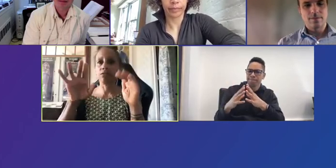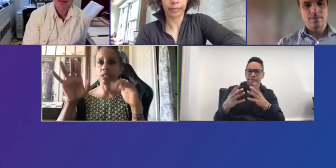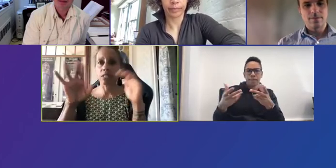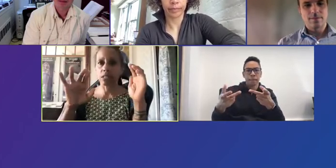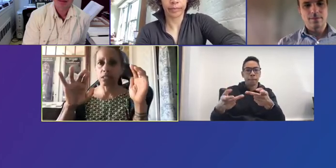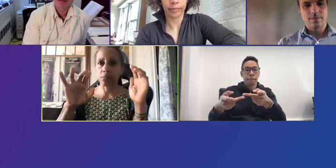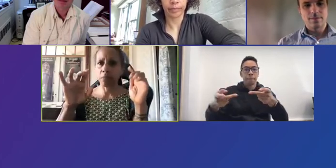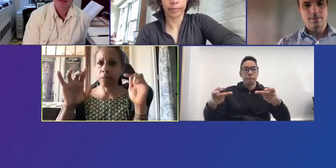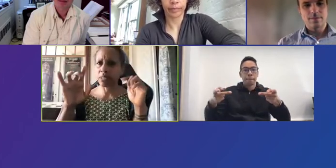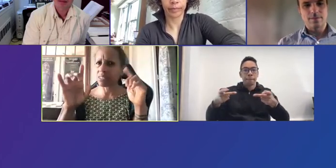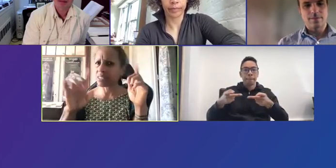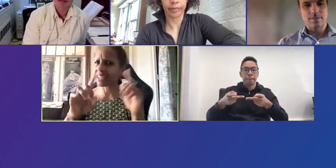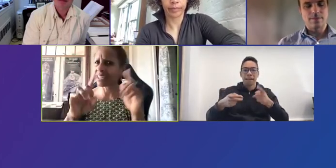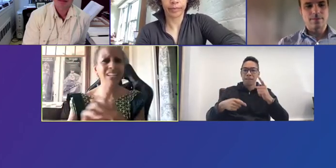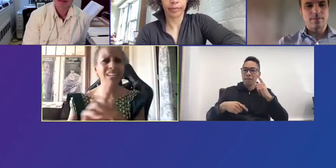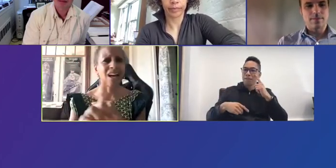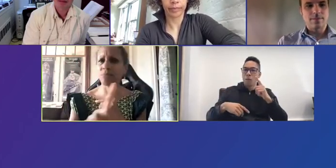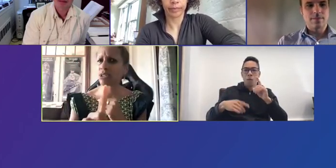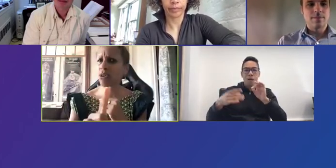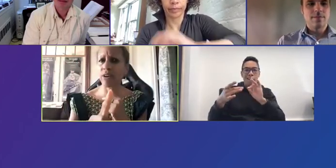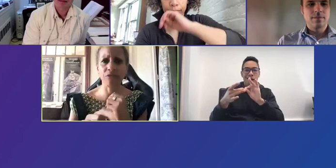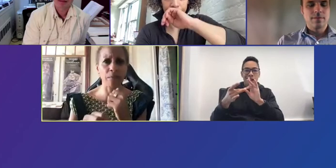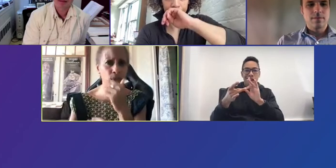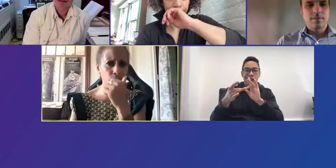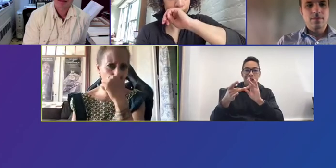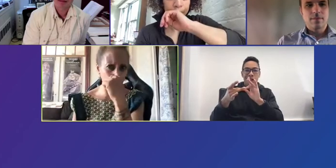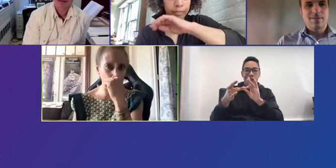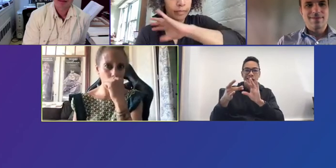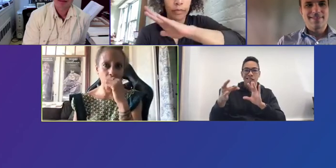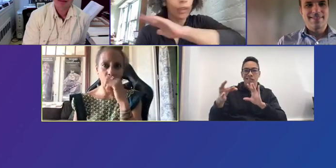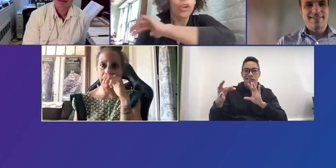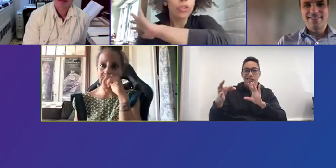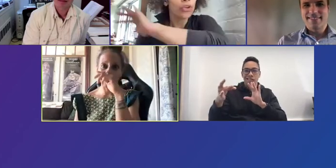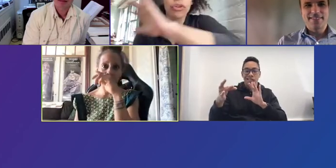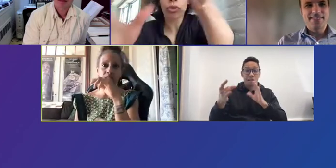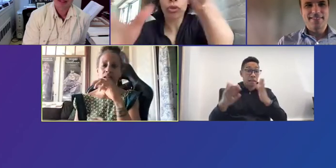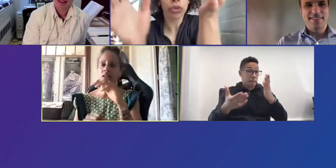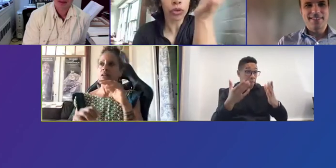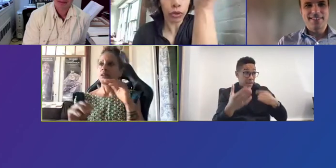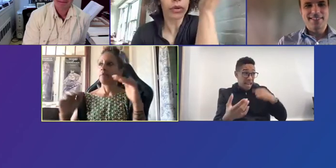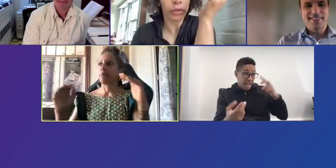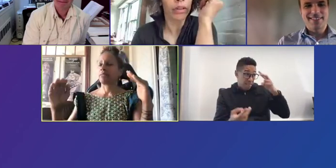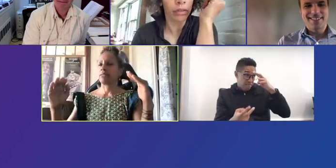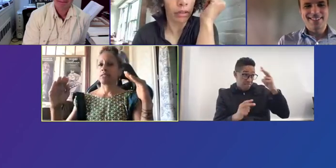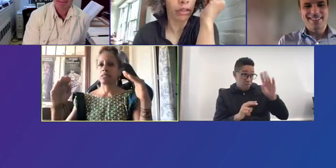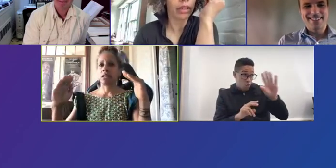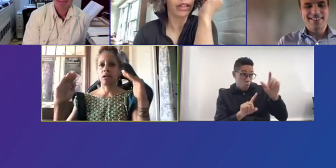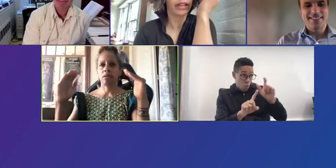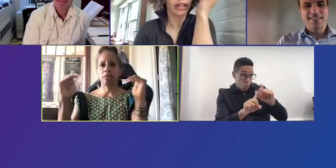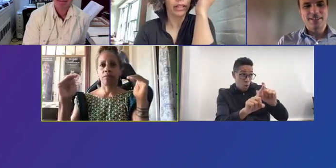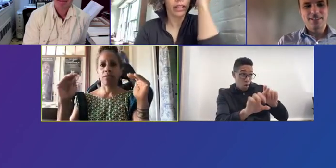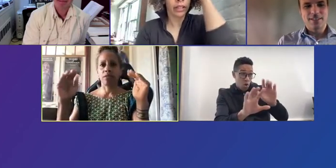places of maybe disconnect. I'm sorry if I put in words in your mouth, Alice. But